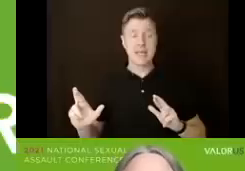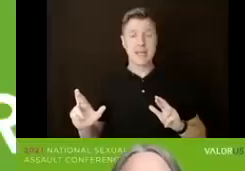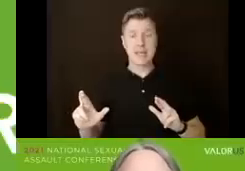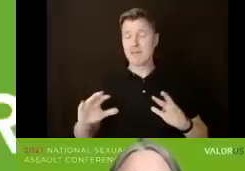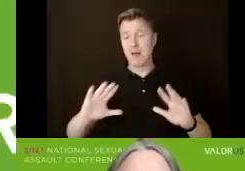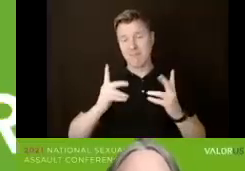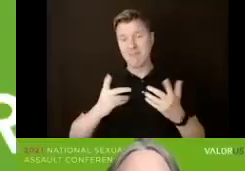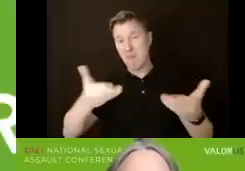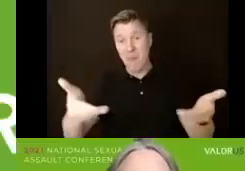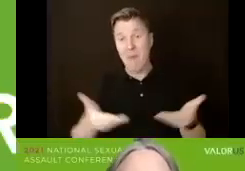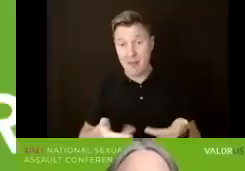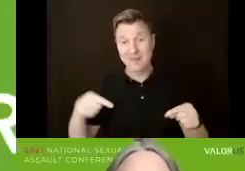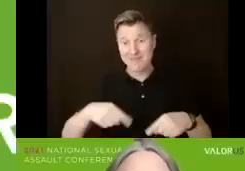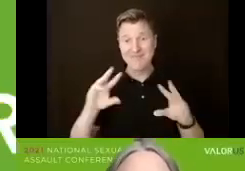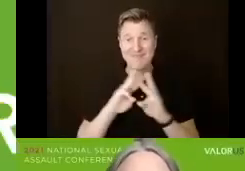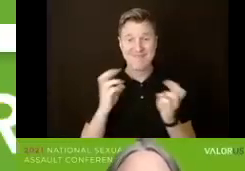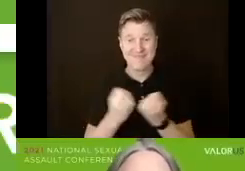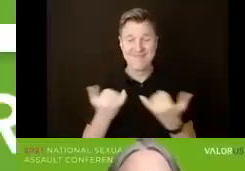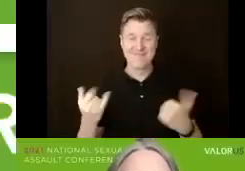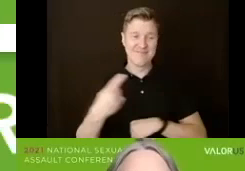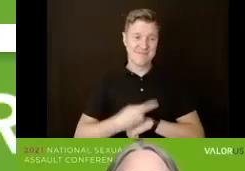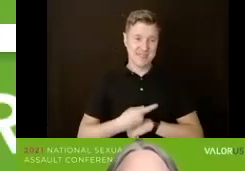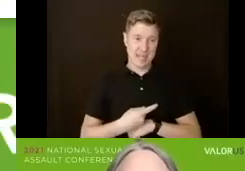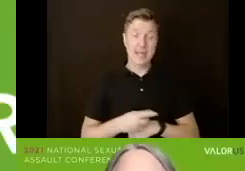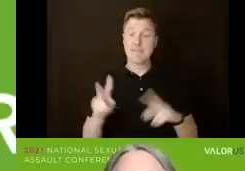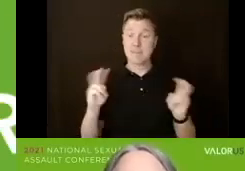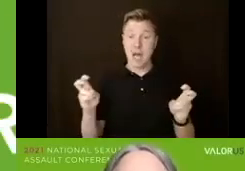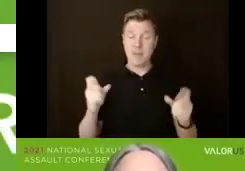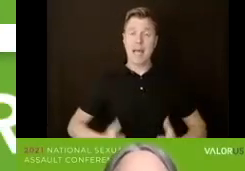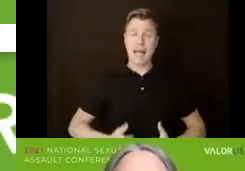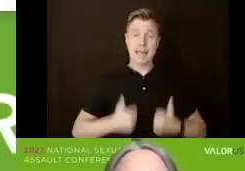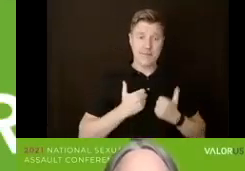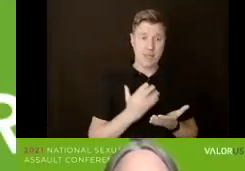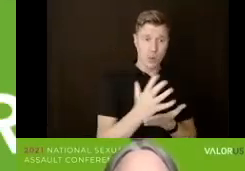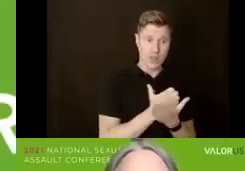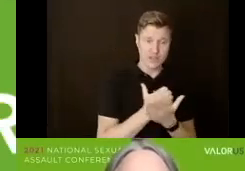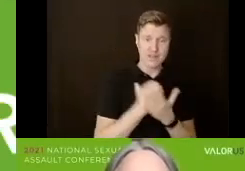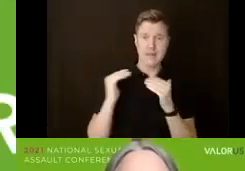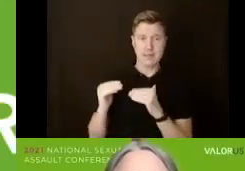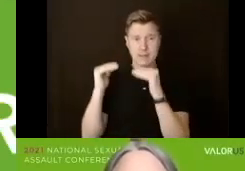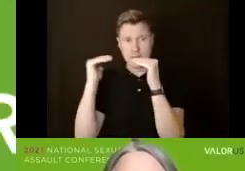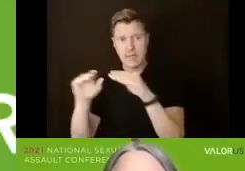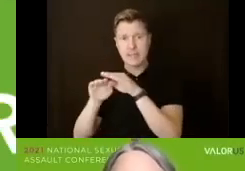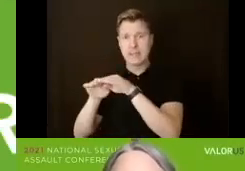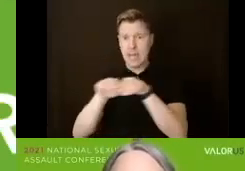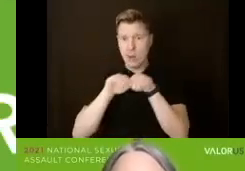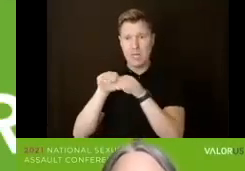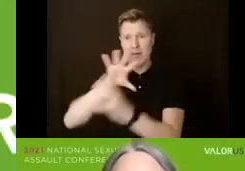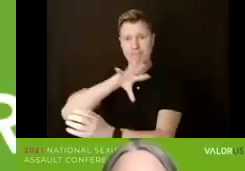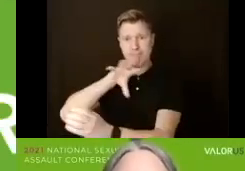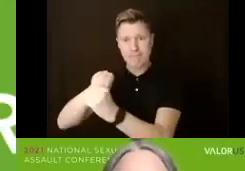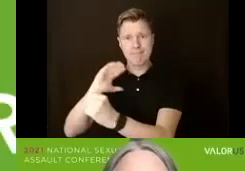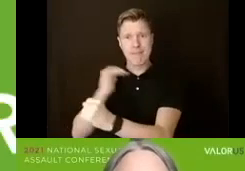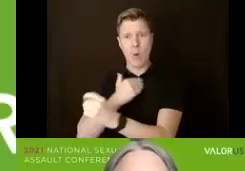welcome you to this session today, which is Living Wages, Advancing Equity in Our Organizations. And